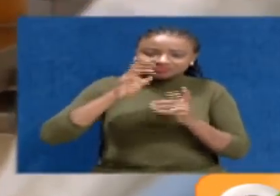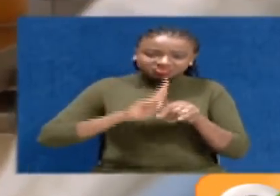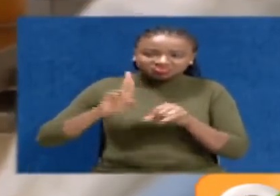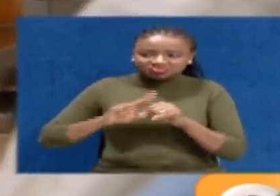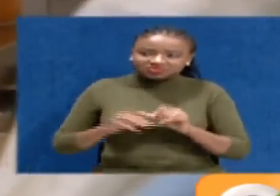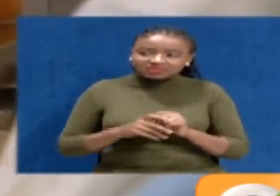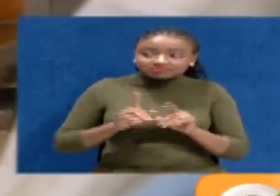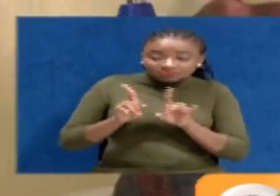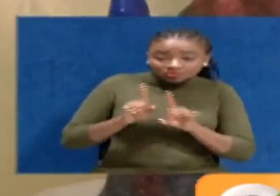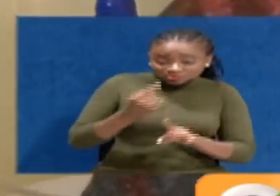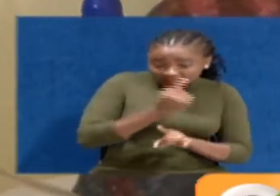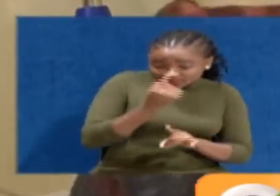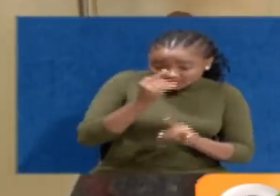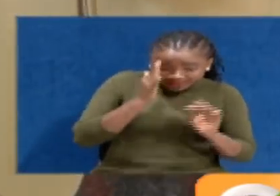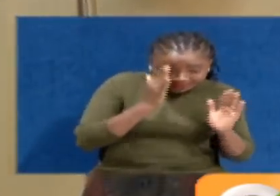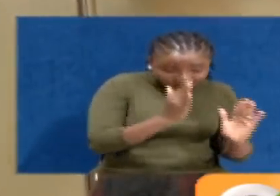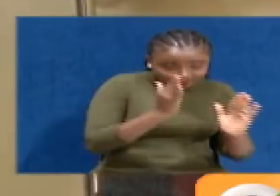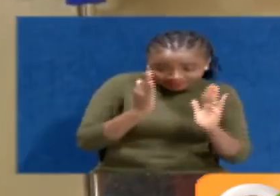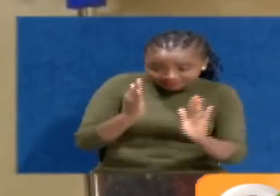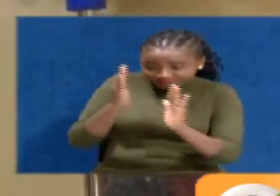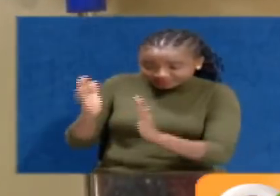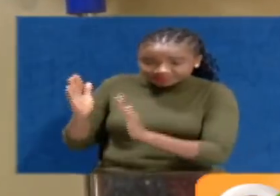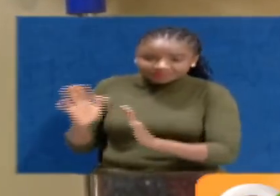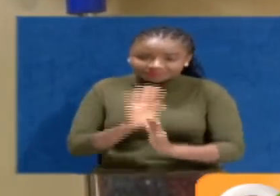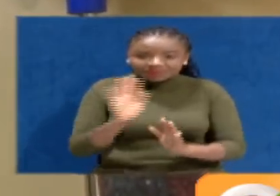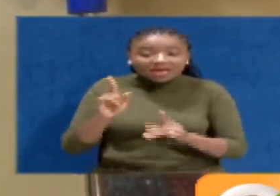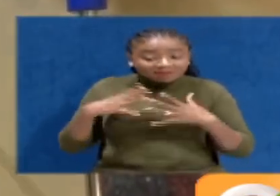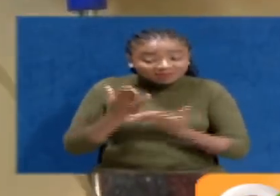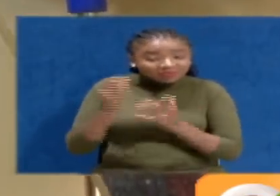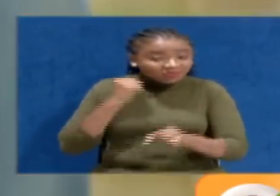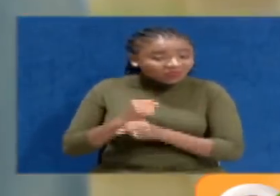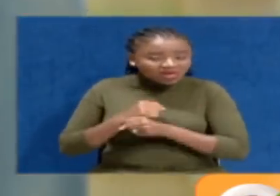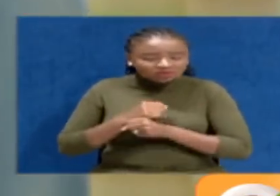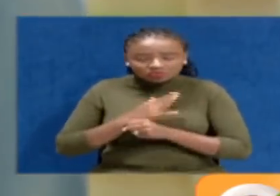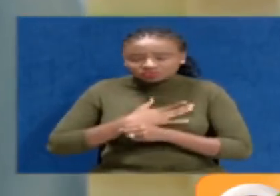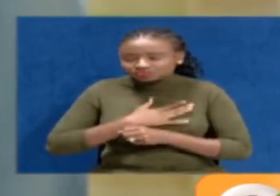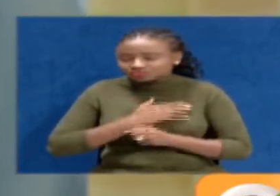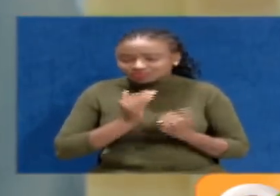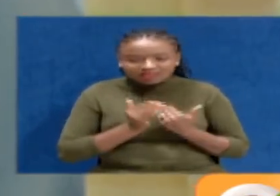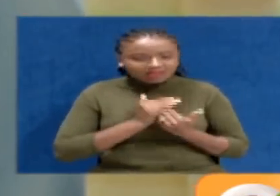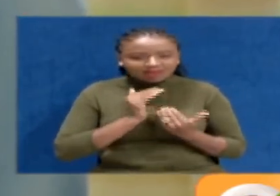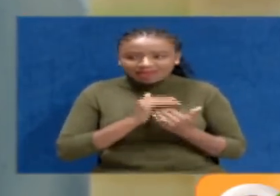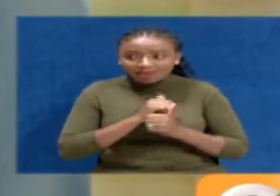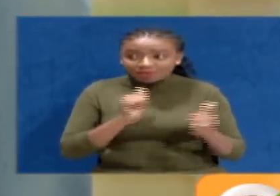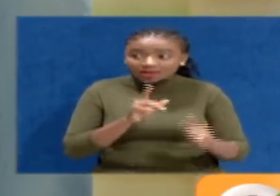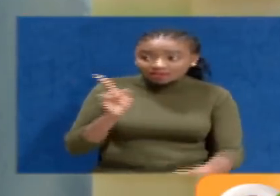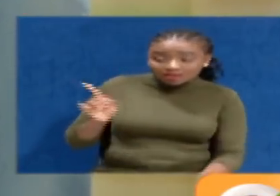here receives personal attention, and the staff here have a lot of kindness. 28-year-old Rebecca, not her real name, is